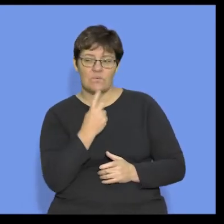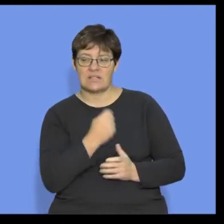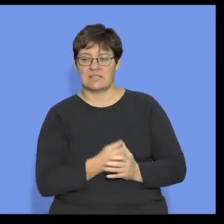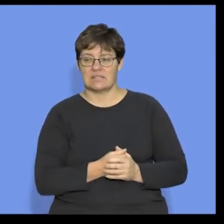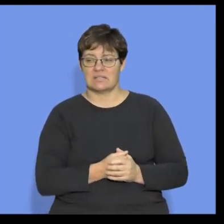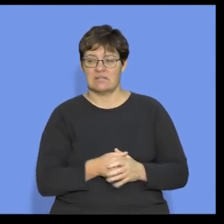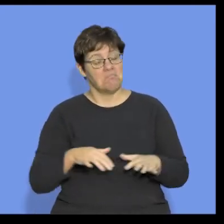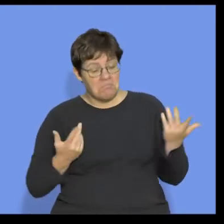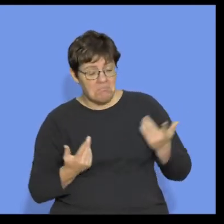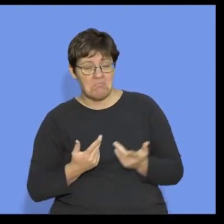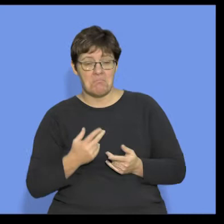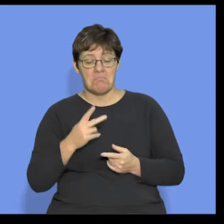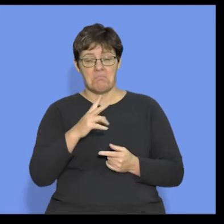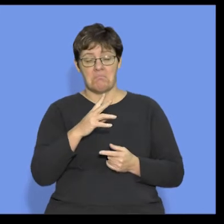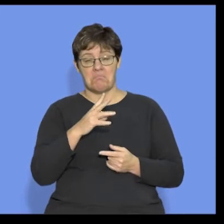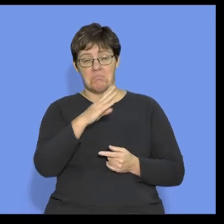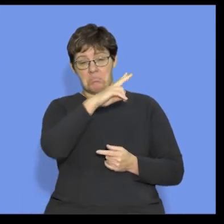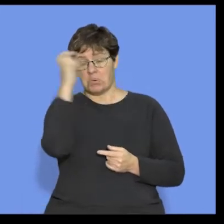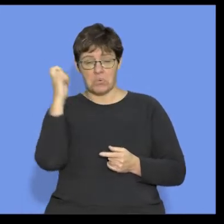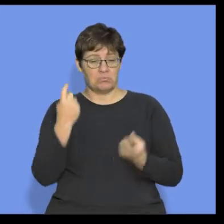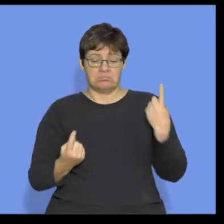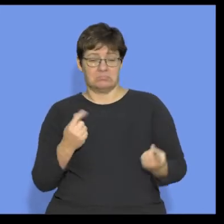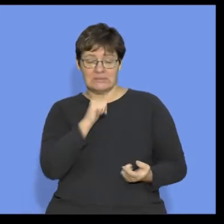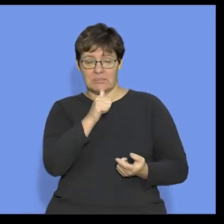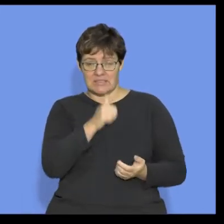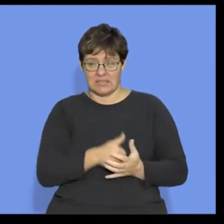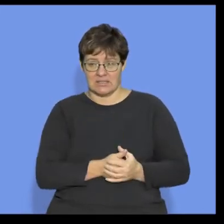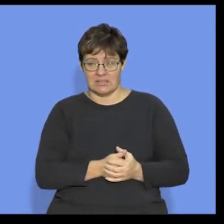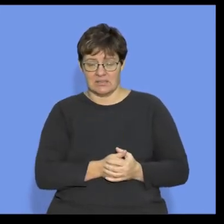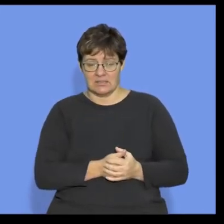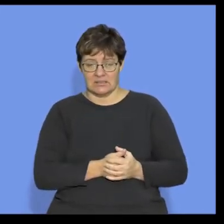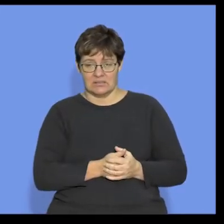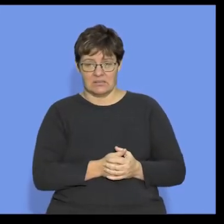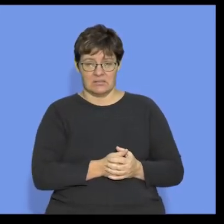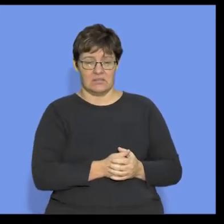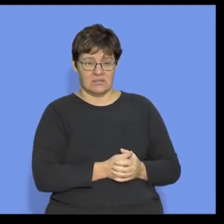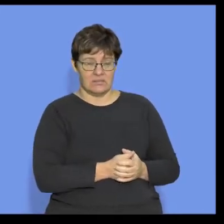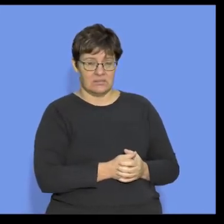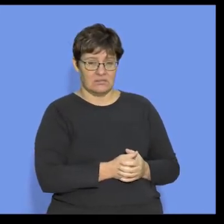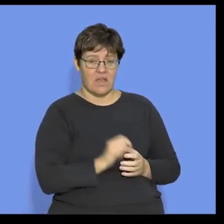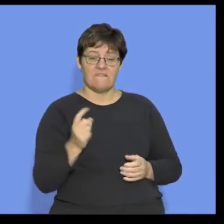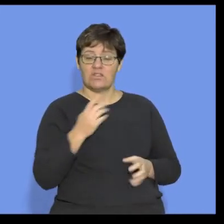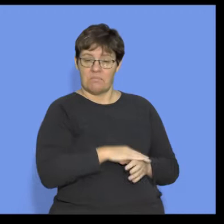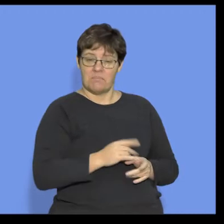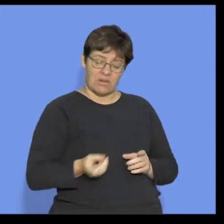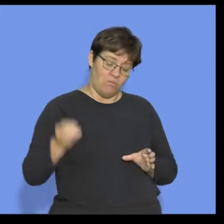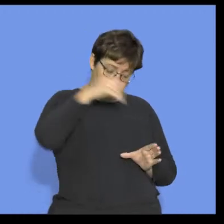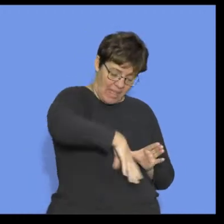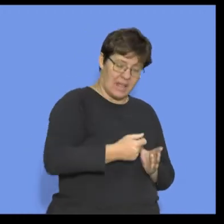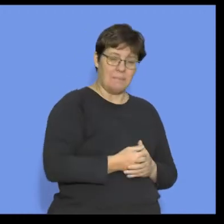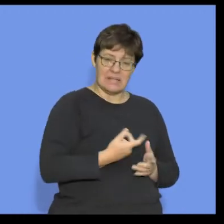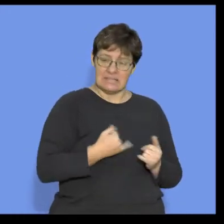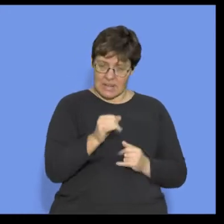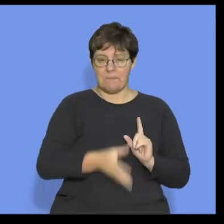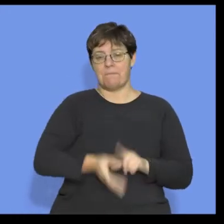red or blue. Doesn't matter. I'm getting red. I'm getting red for the first time, but I replace it.